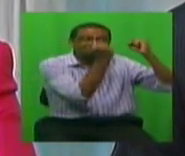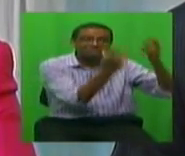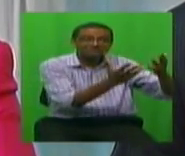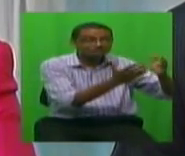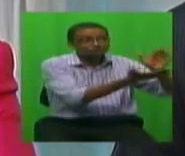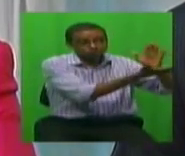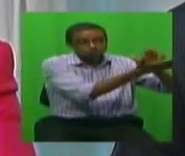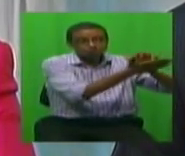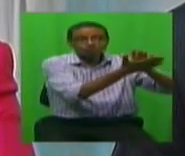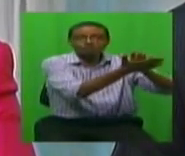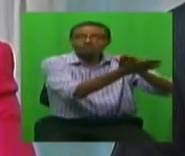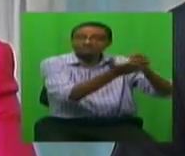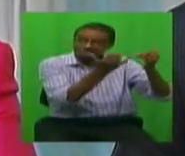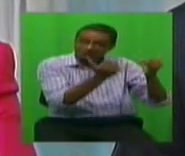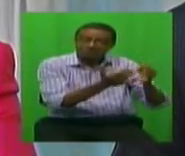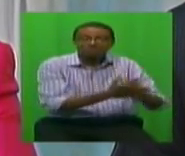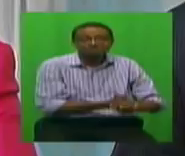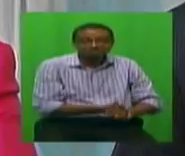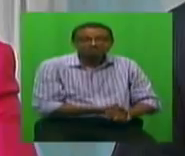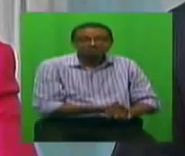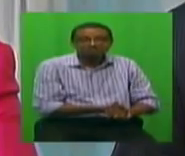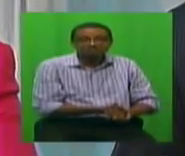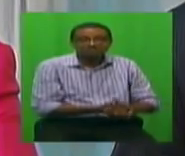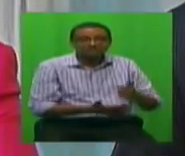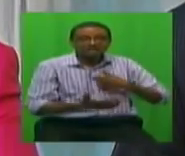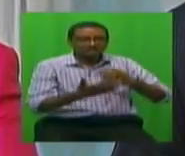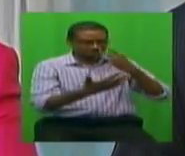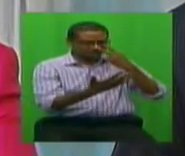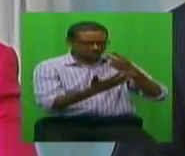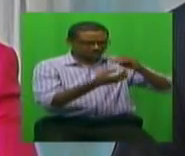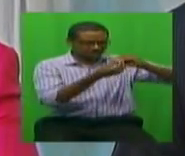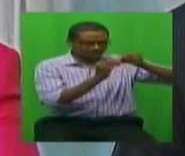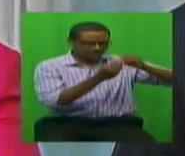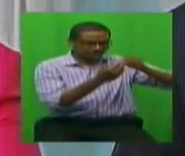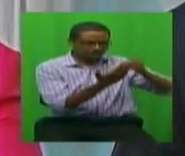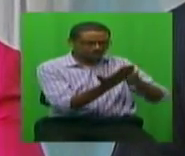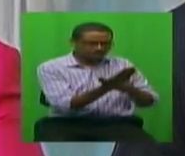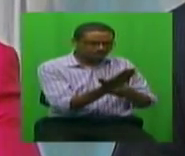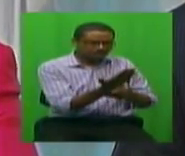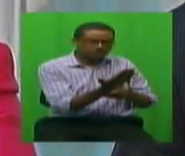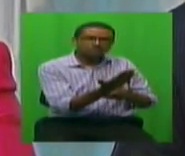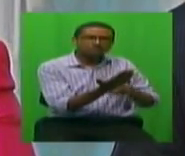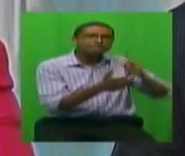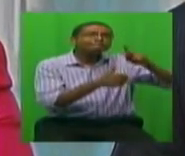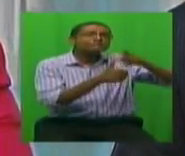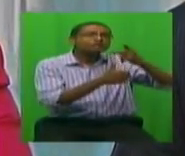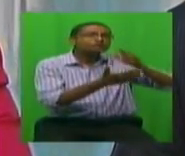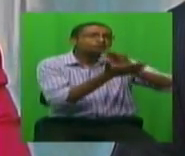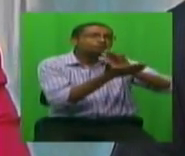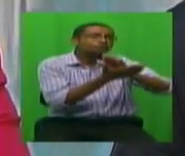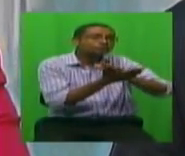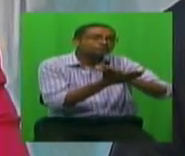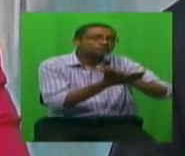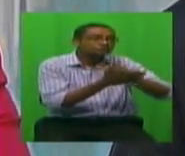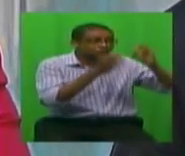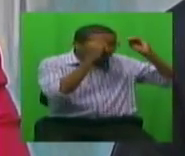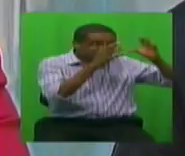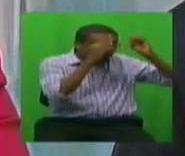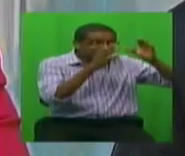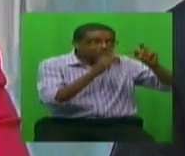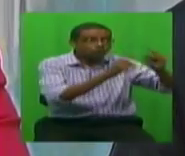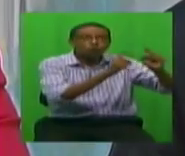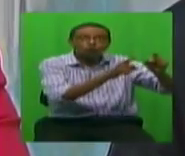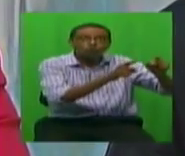when I look at the figures that I have here, in terms of the primary school, teachers' attendance